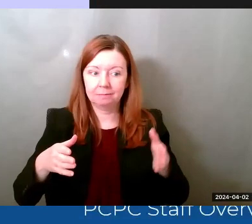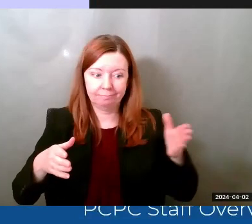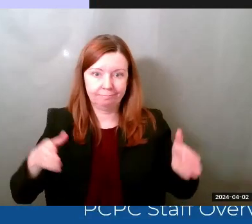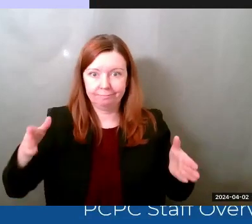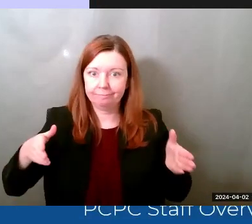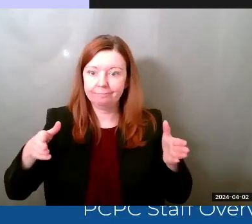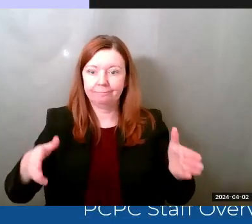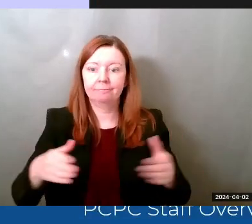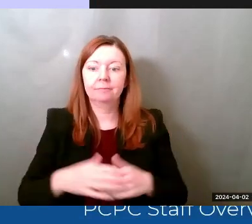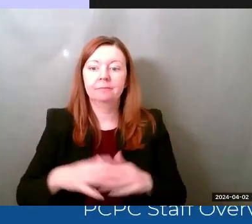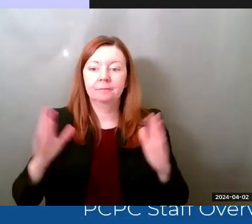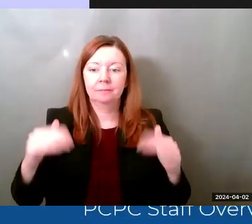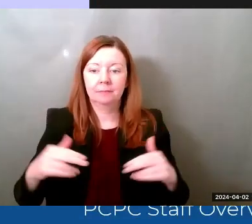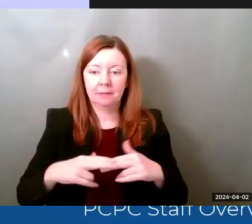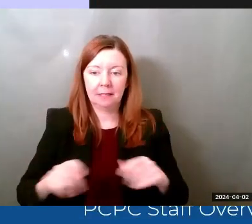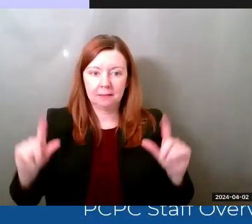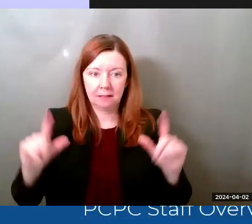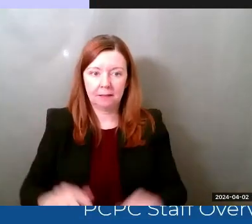Next slide.